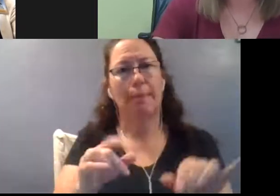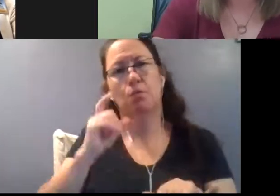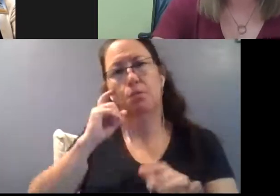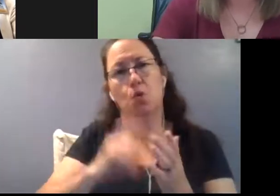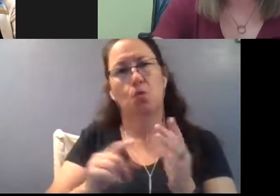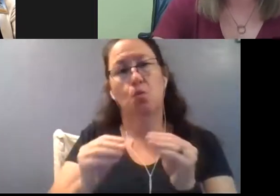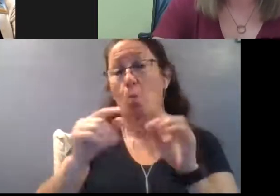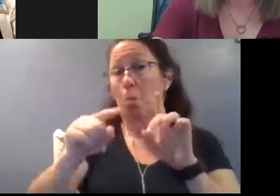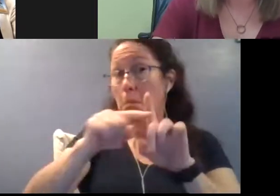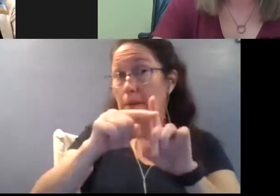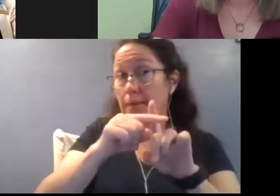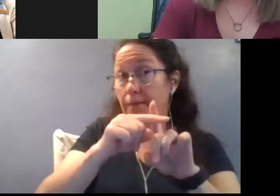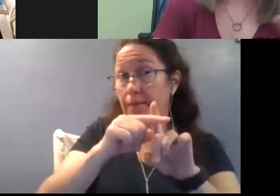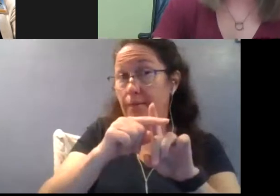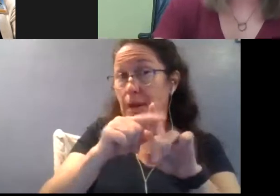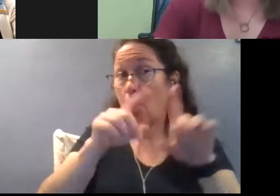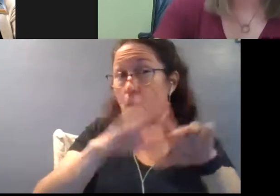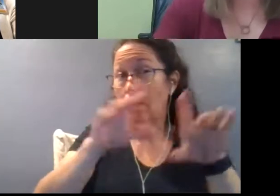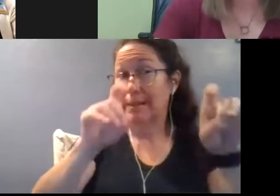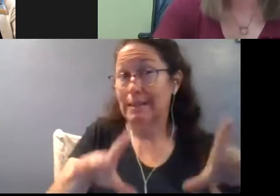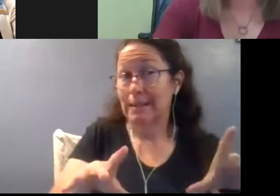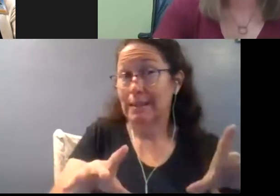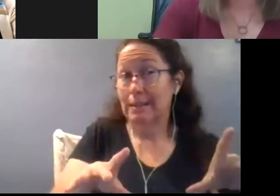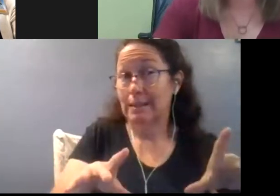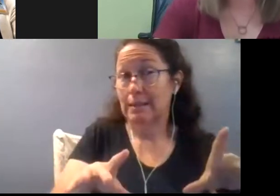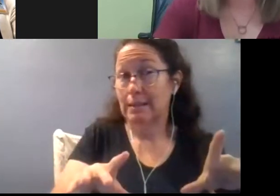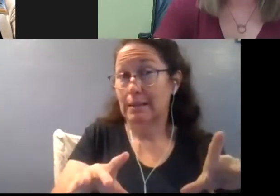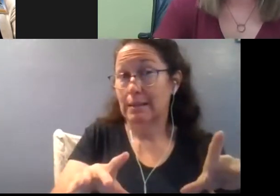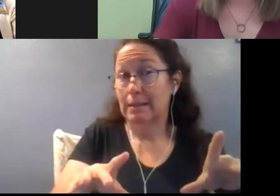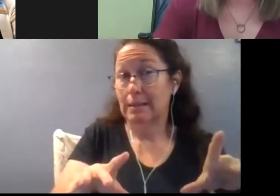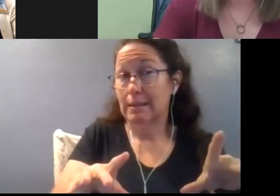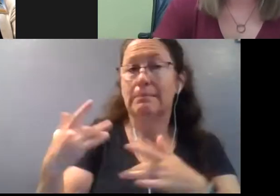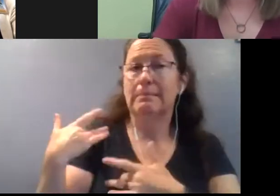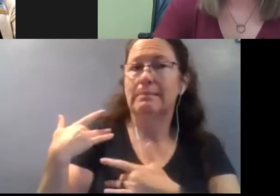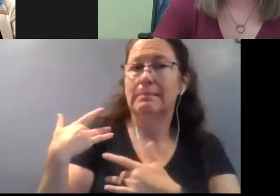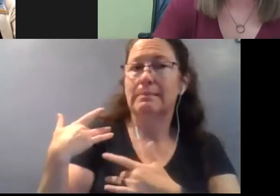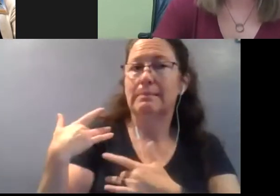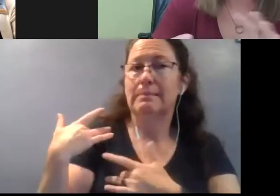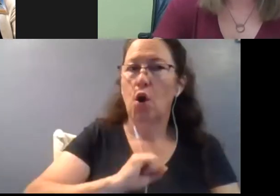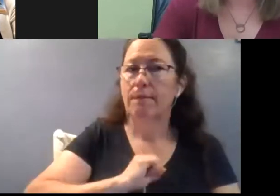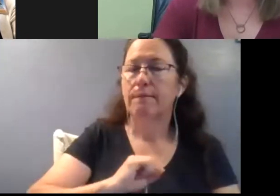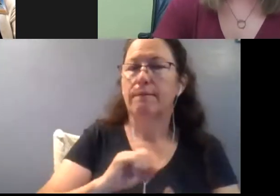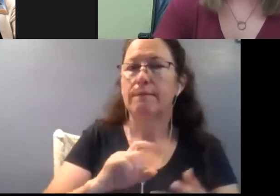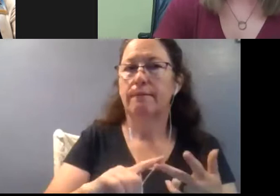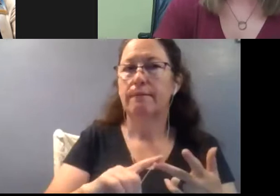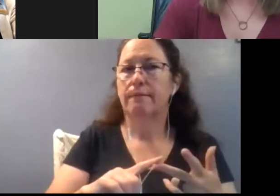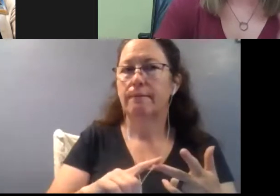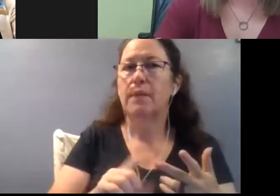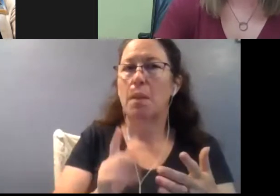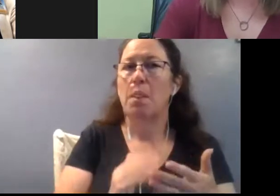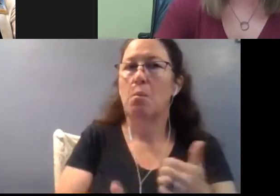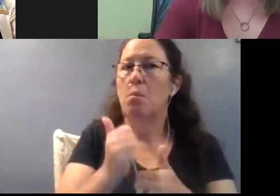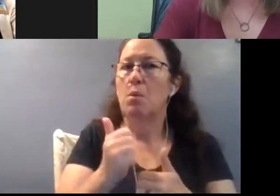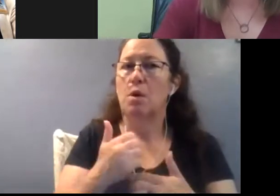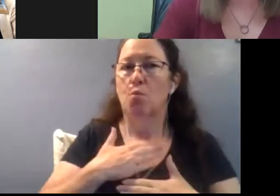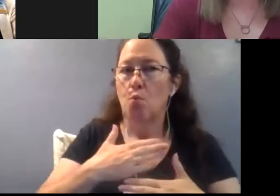positive in-person testing and returning positive a couple of days later are usually cough. Cough is probably the primary symptom. Shortness